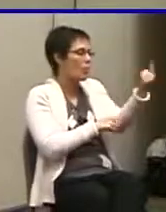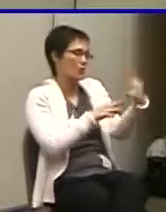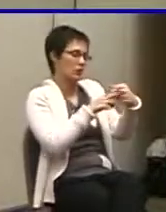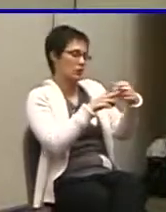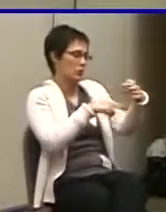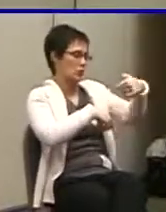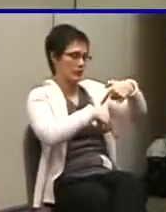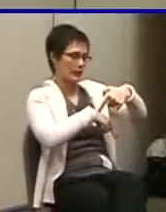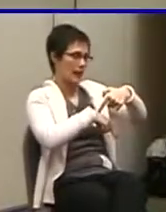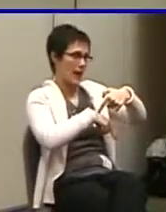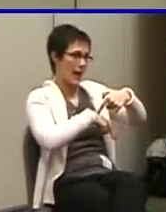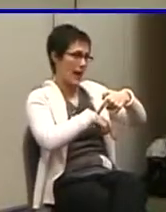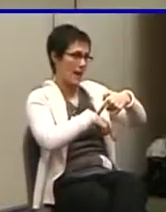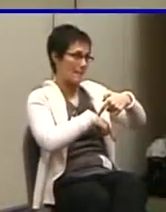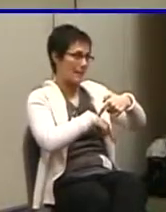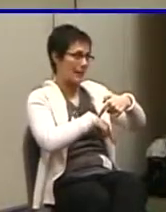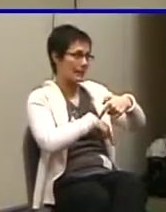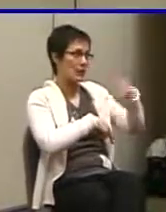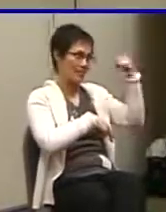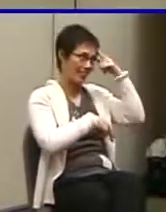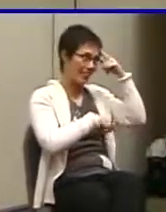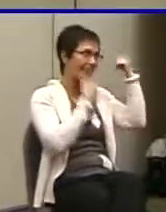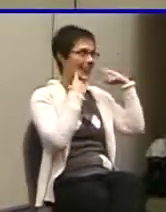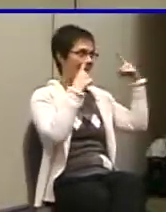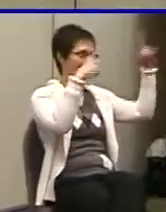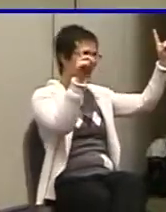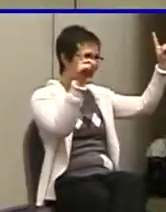think this is an effective strategy. And at